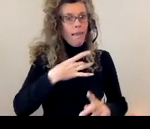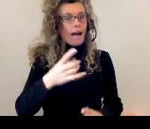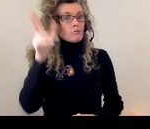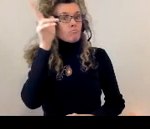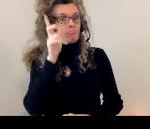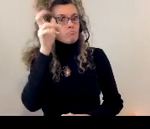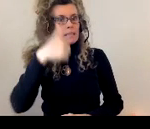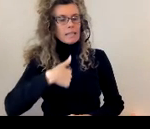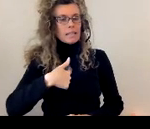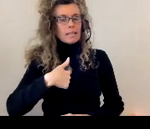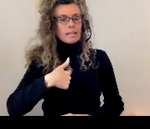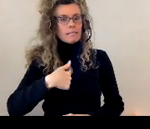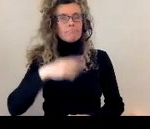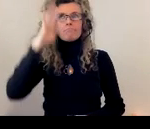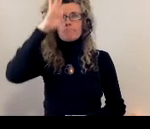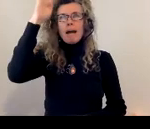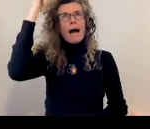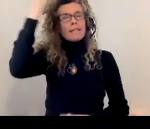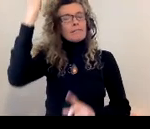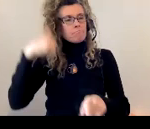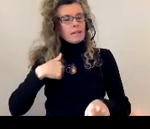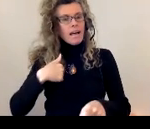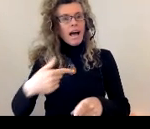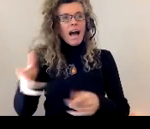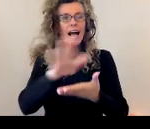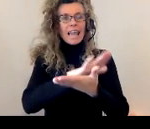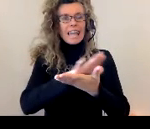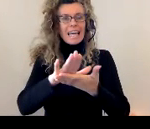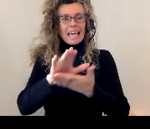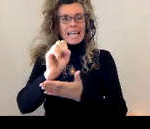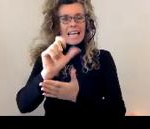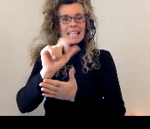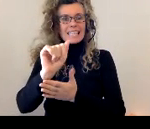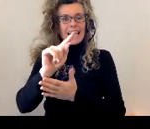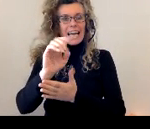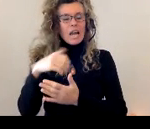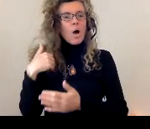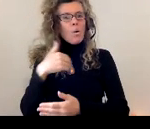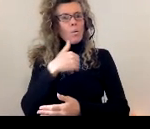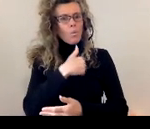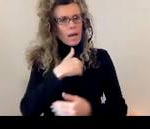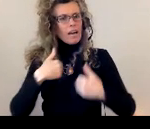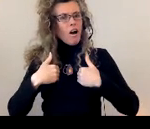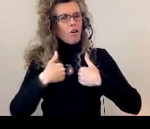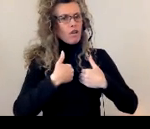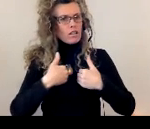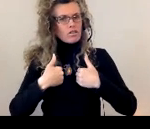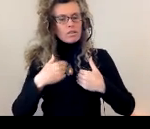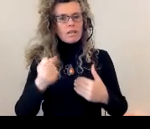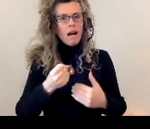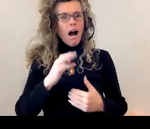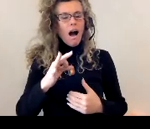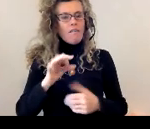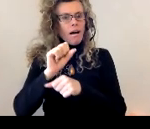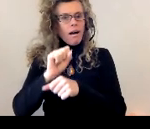concept, the clean slate. We are creatures of habits, and who we are and what we do is a byproduct